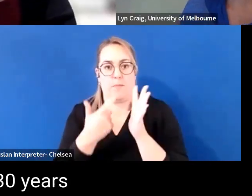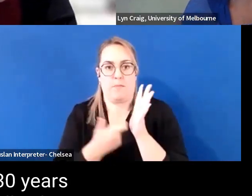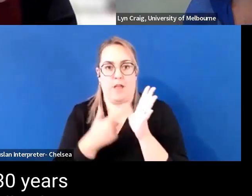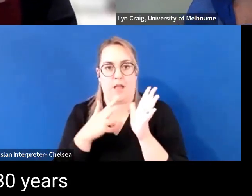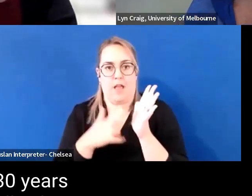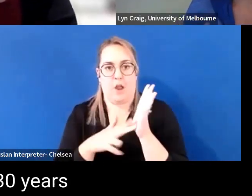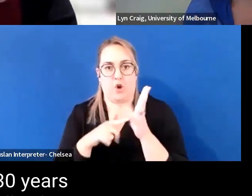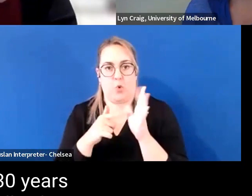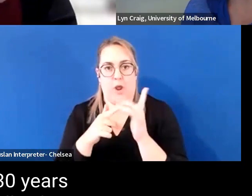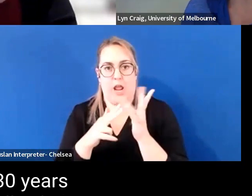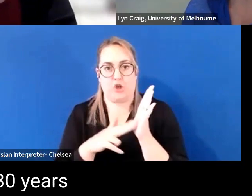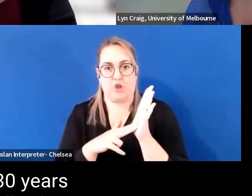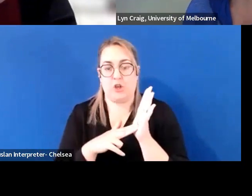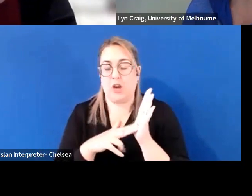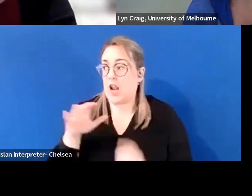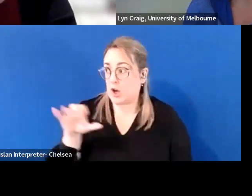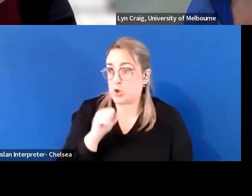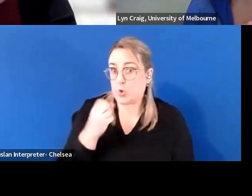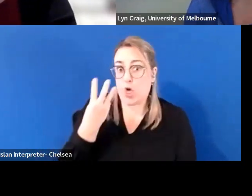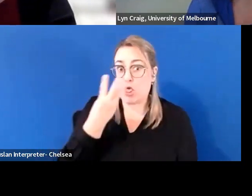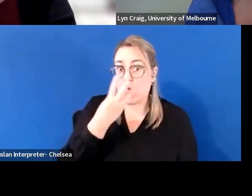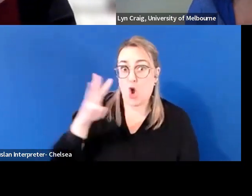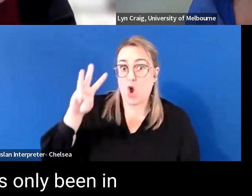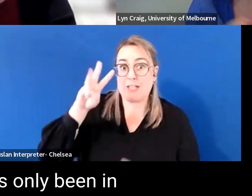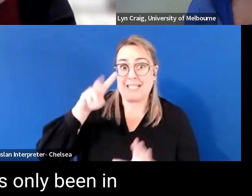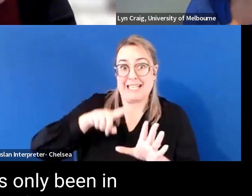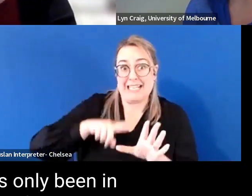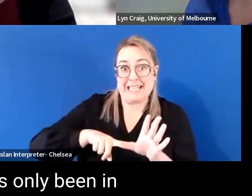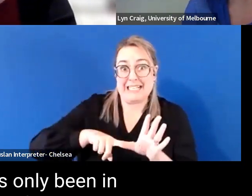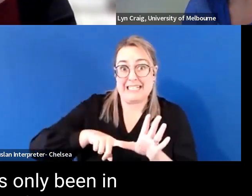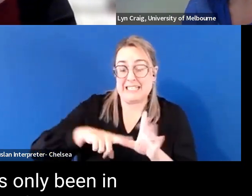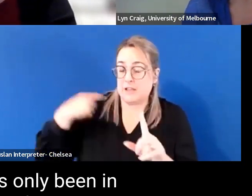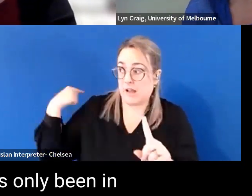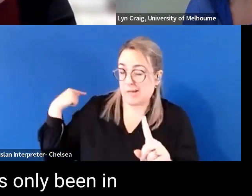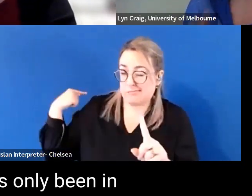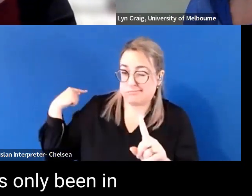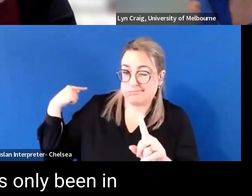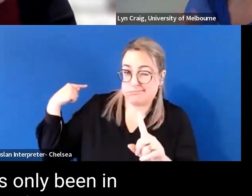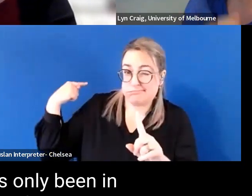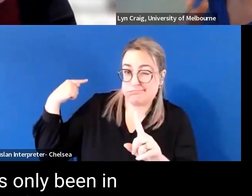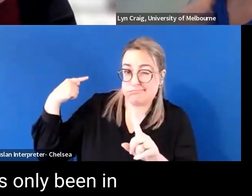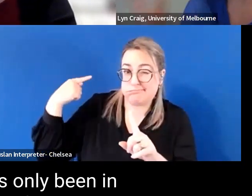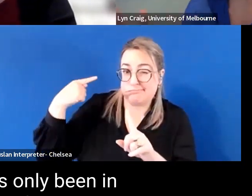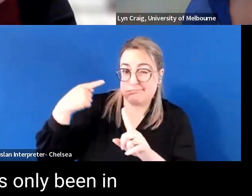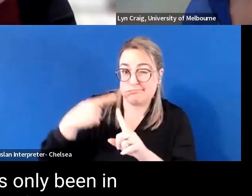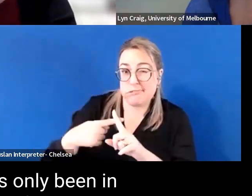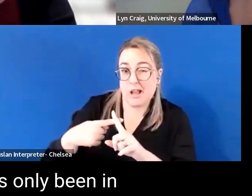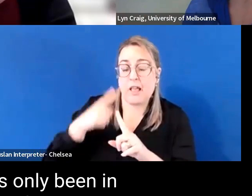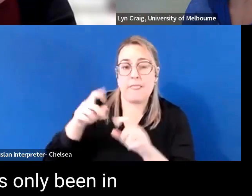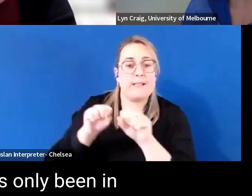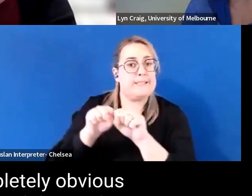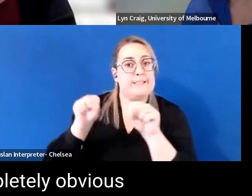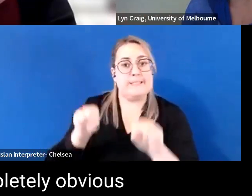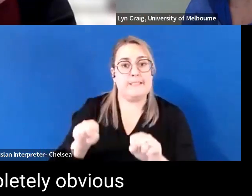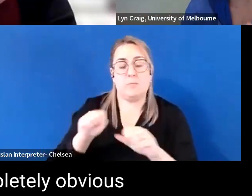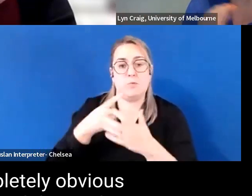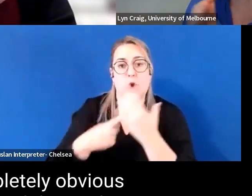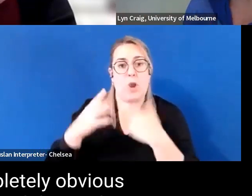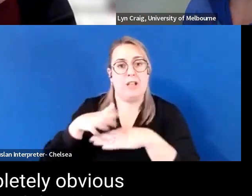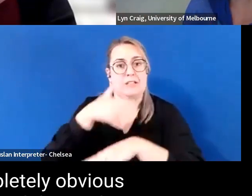30 years to become really obvious. Like, I mean, this system has only been in place since the mid-90s or so.